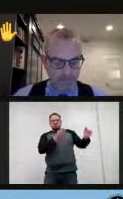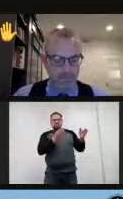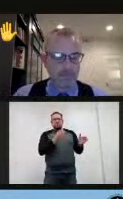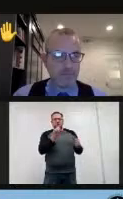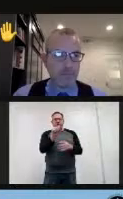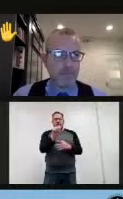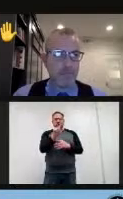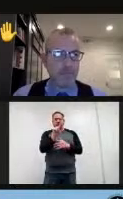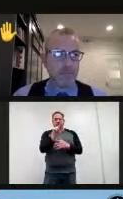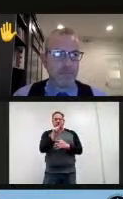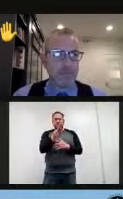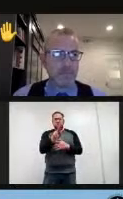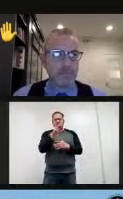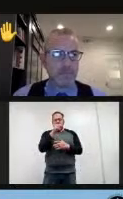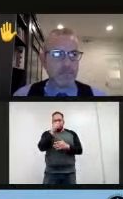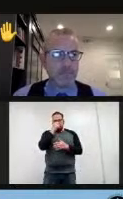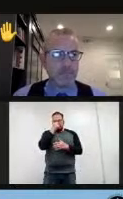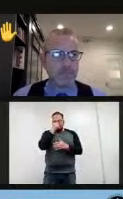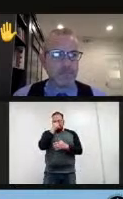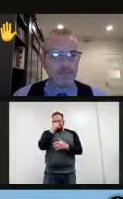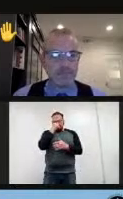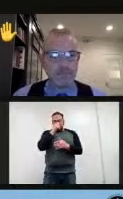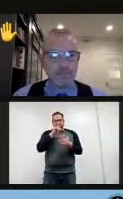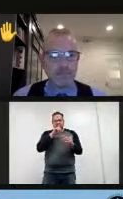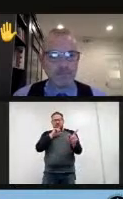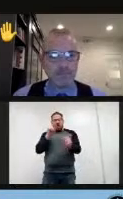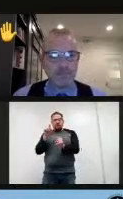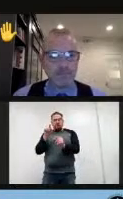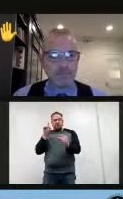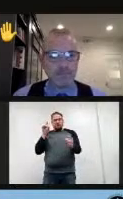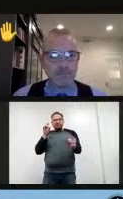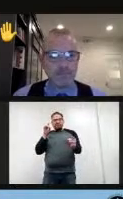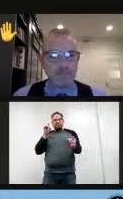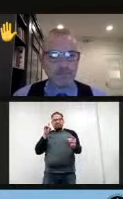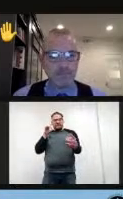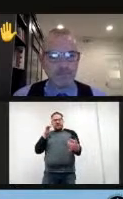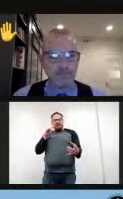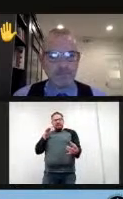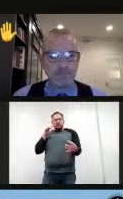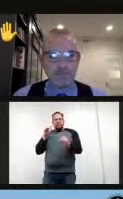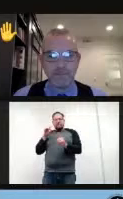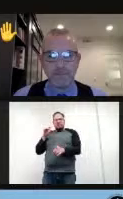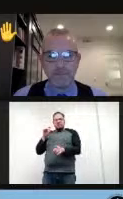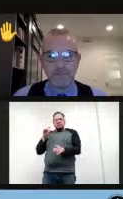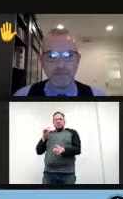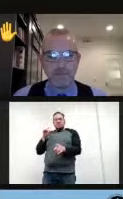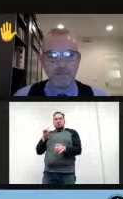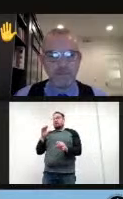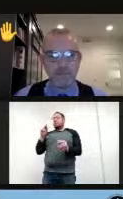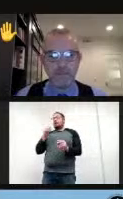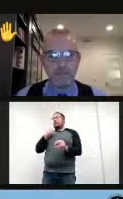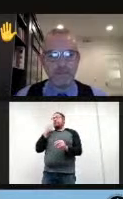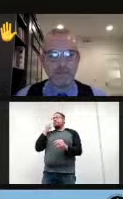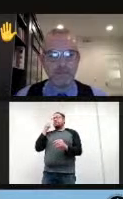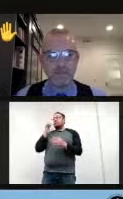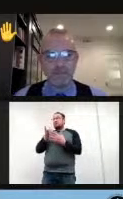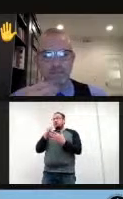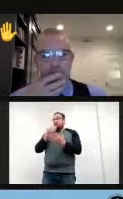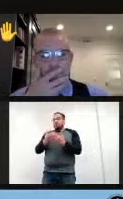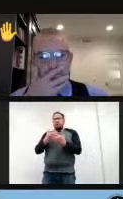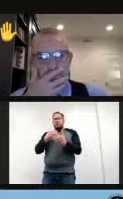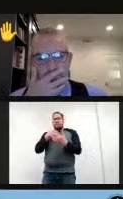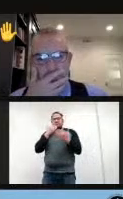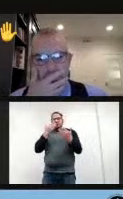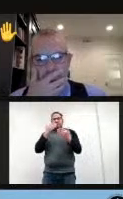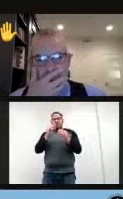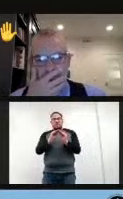overall comments or feedback in our round robin. No, I think it's very good, and I appreciate the